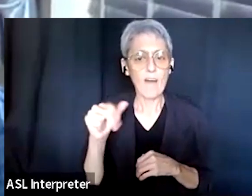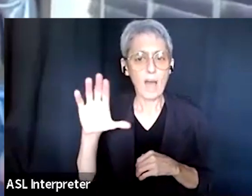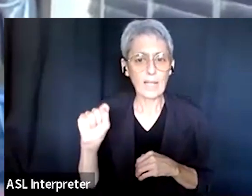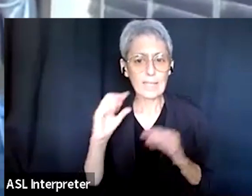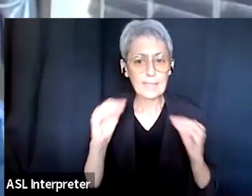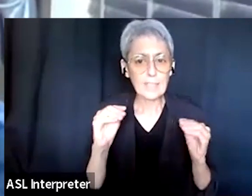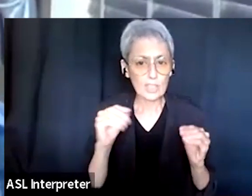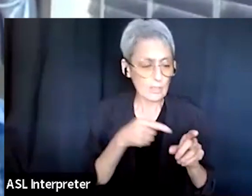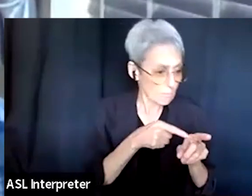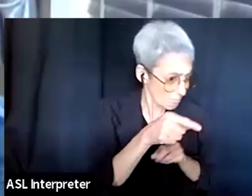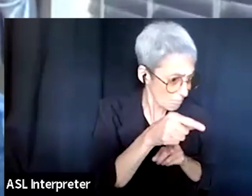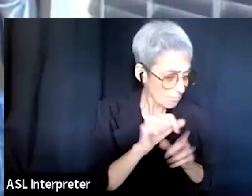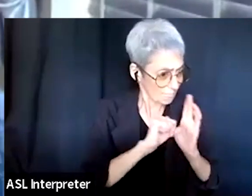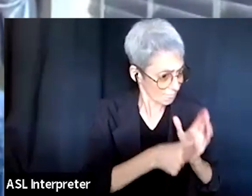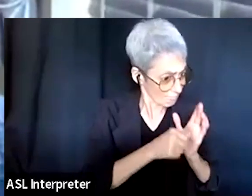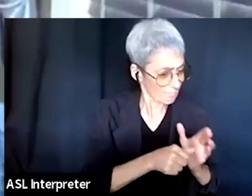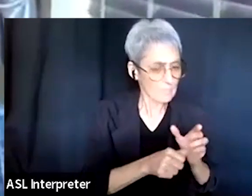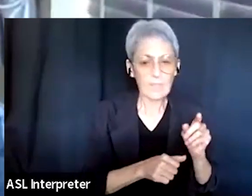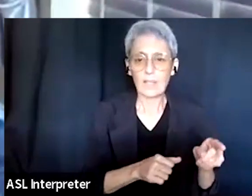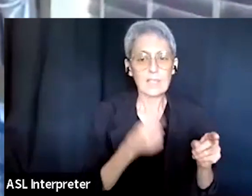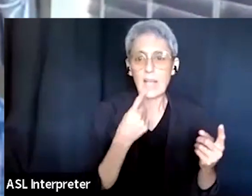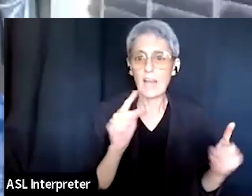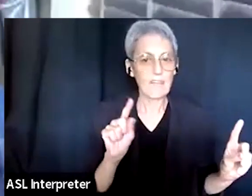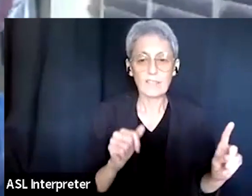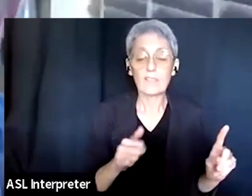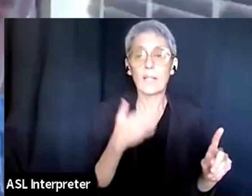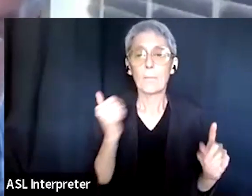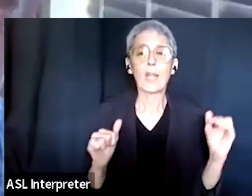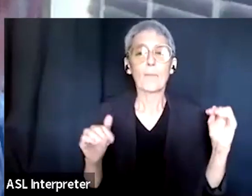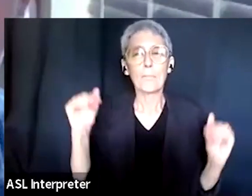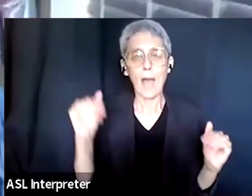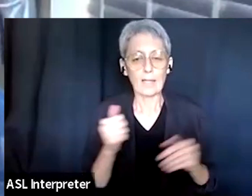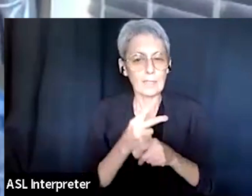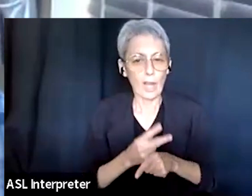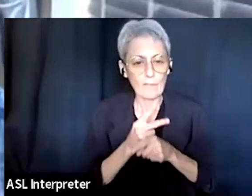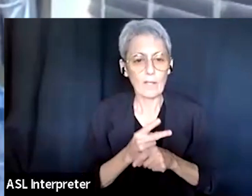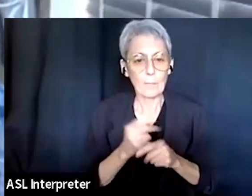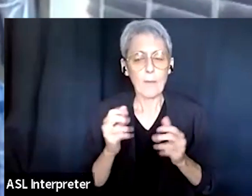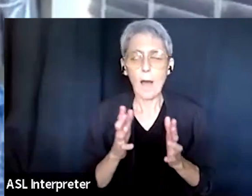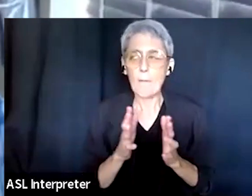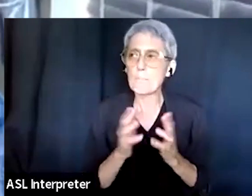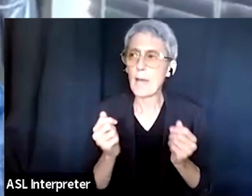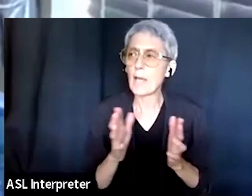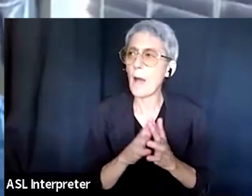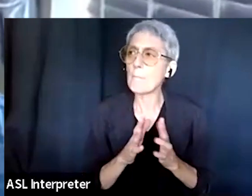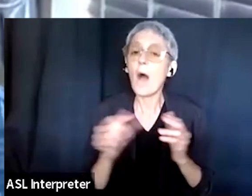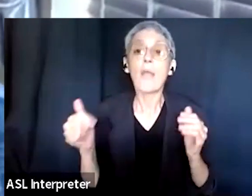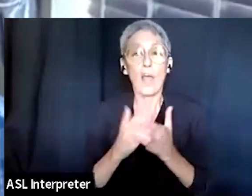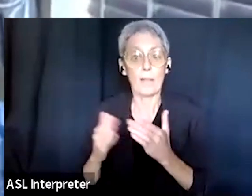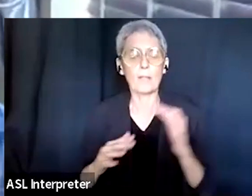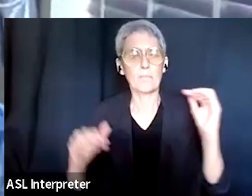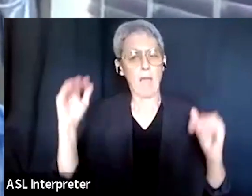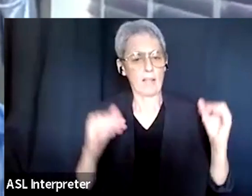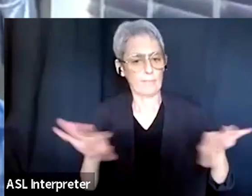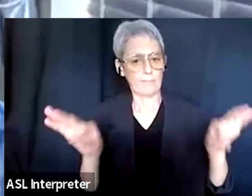if you carefully balance it within many other elements. So principles such as that,